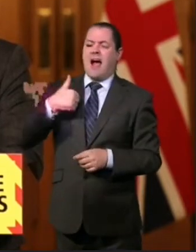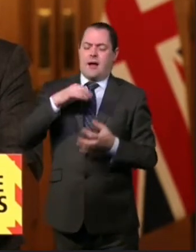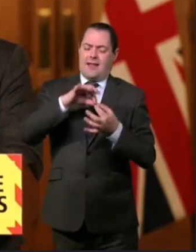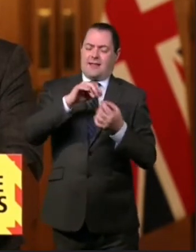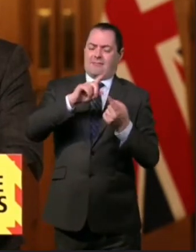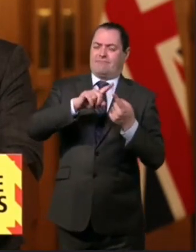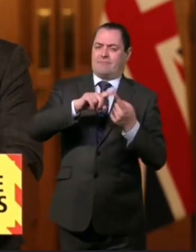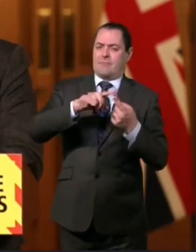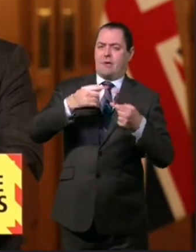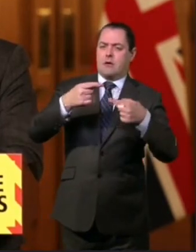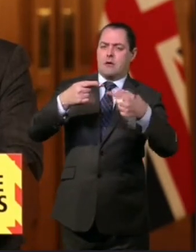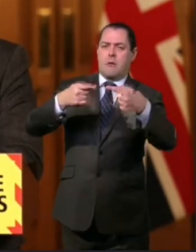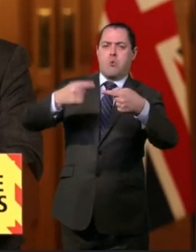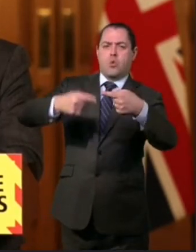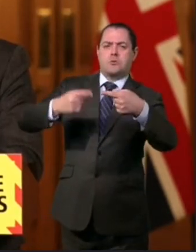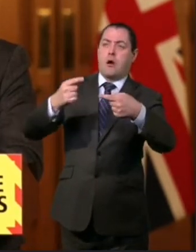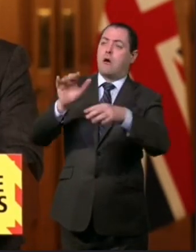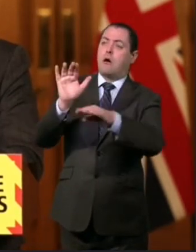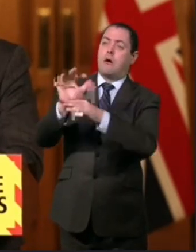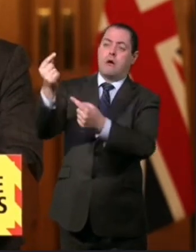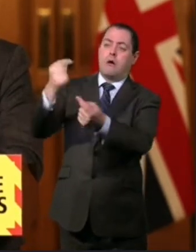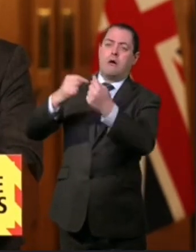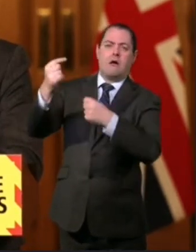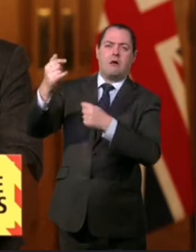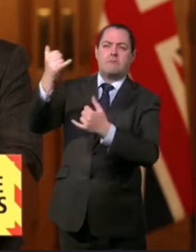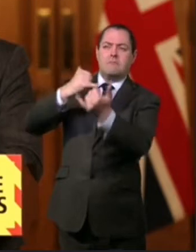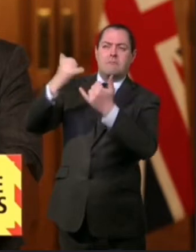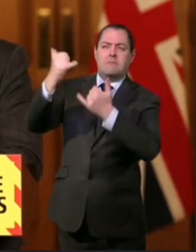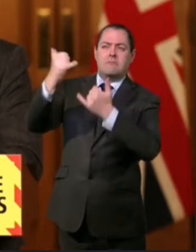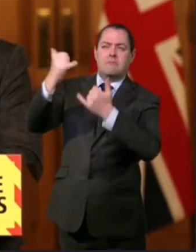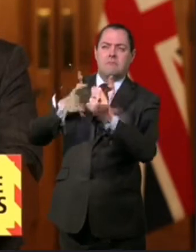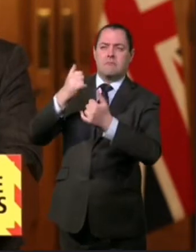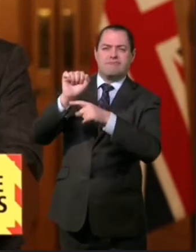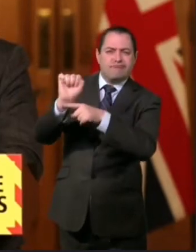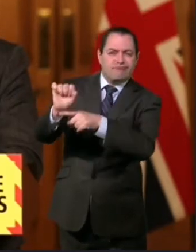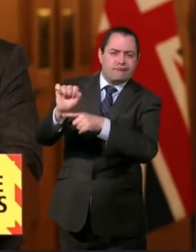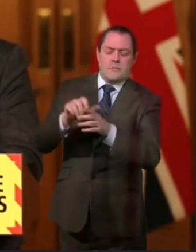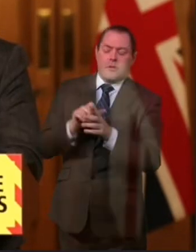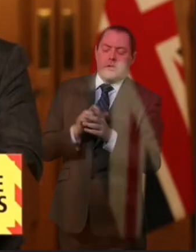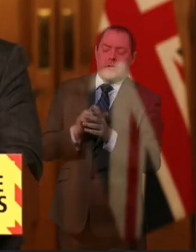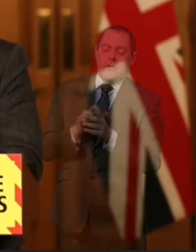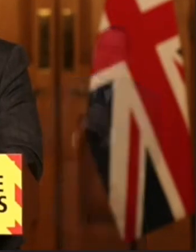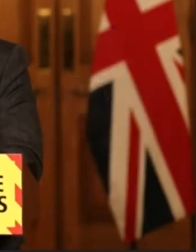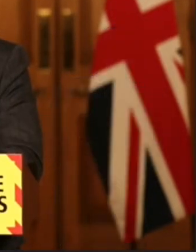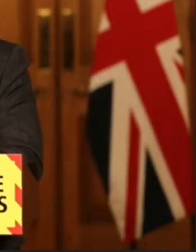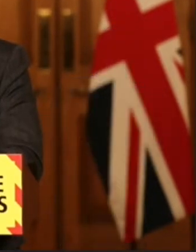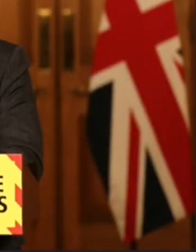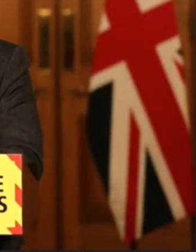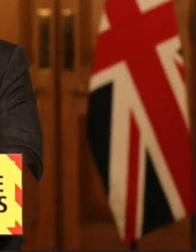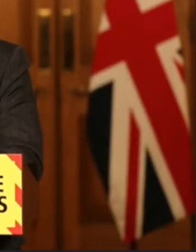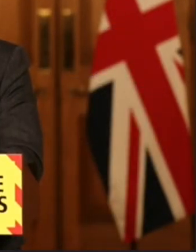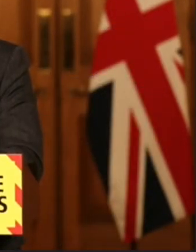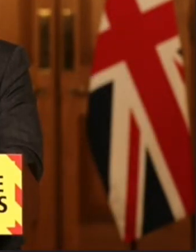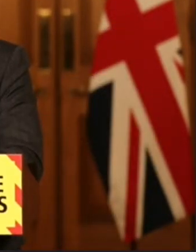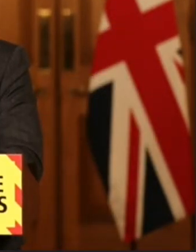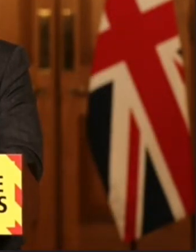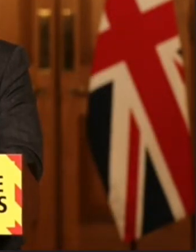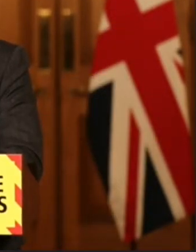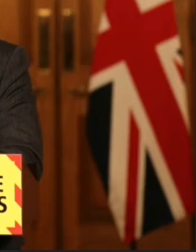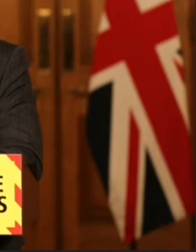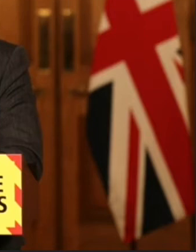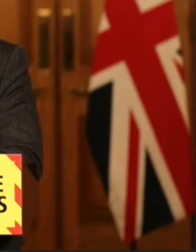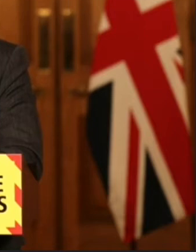And we stopped people coming in from South Africa, for non-UK nationals coming in from